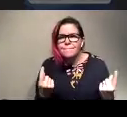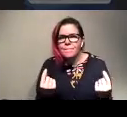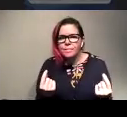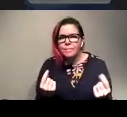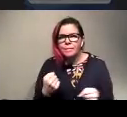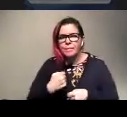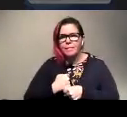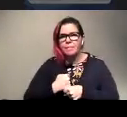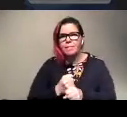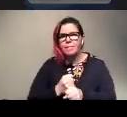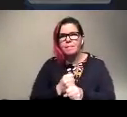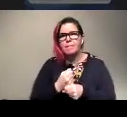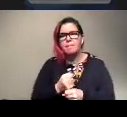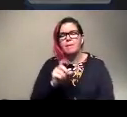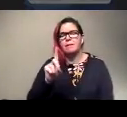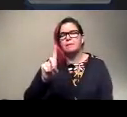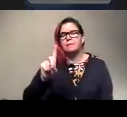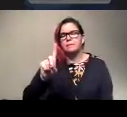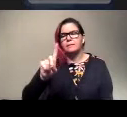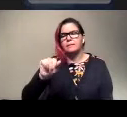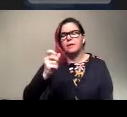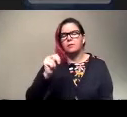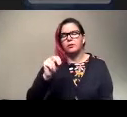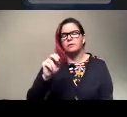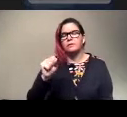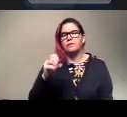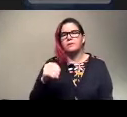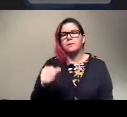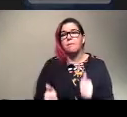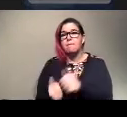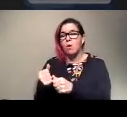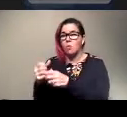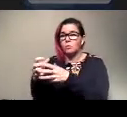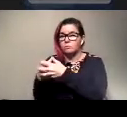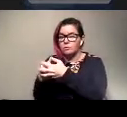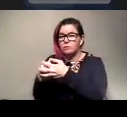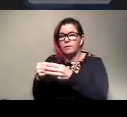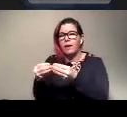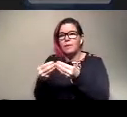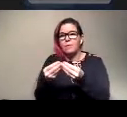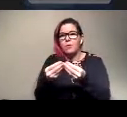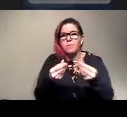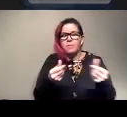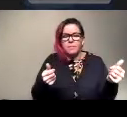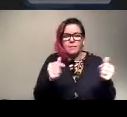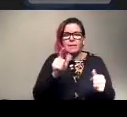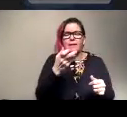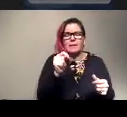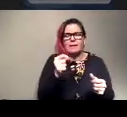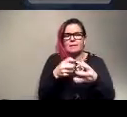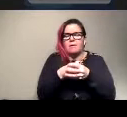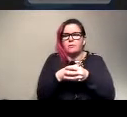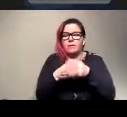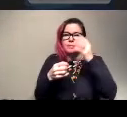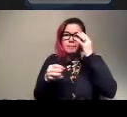a dilution series, we call it, going from most concentrated to least concentrated. And so what we're trying to do is get those microbes